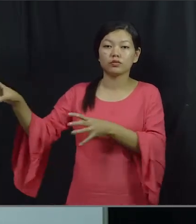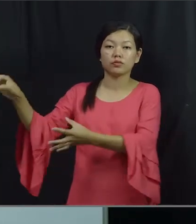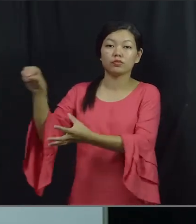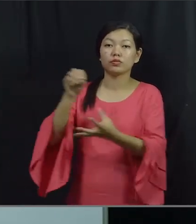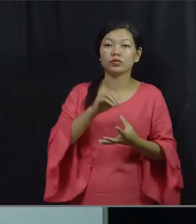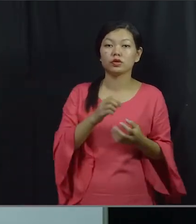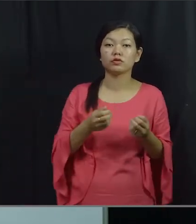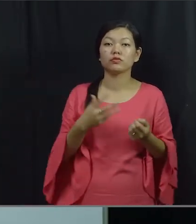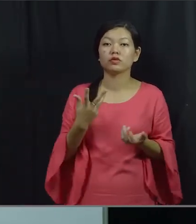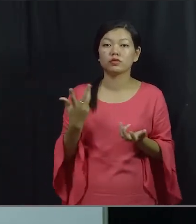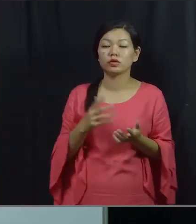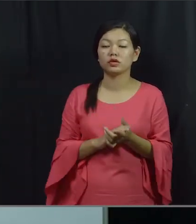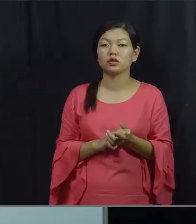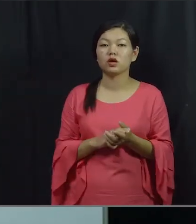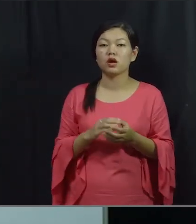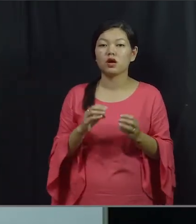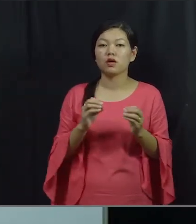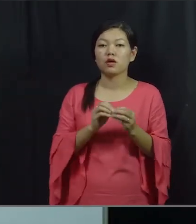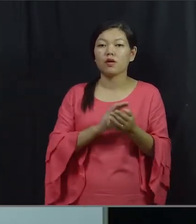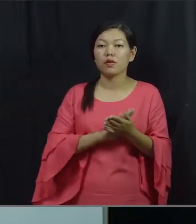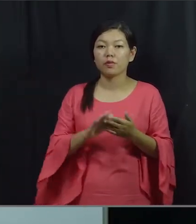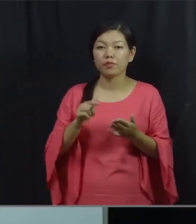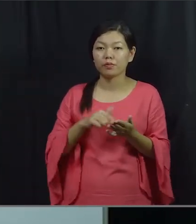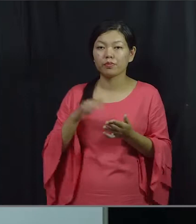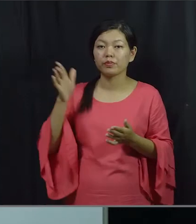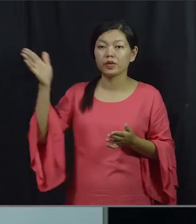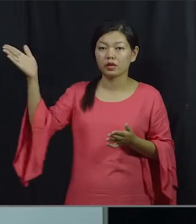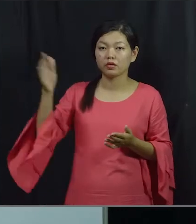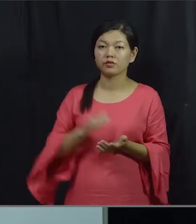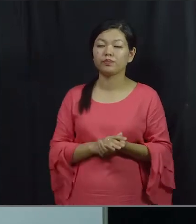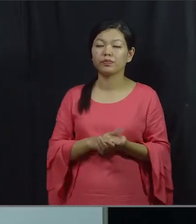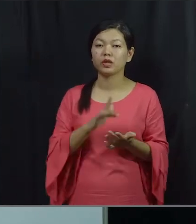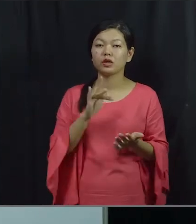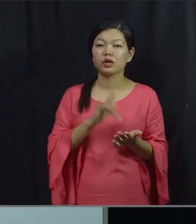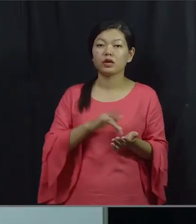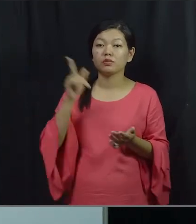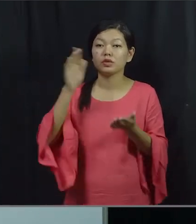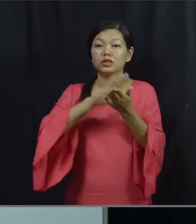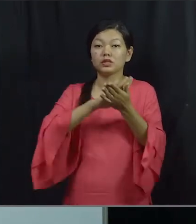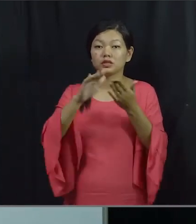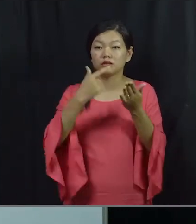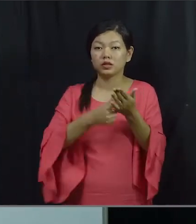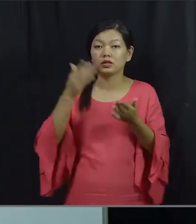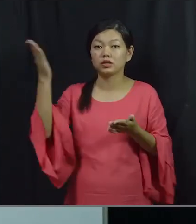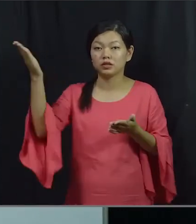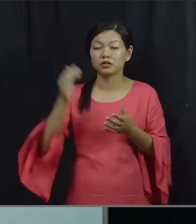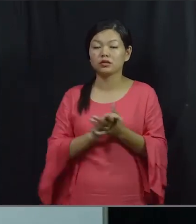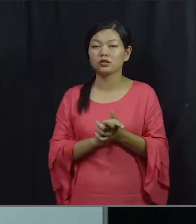one state trades with the other state, that means Haryana may do business